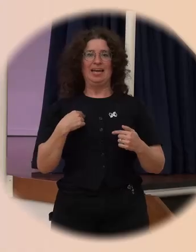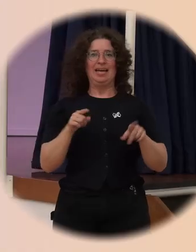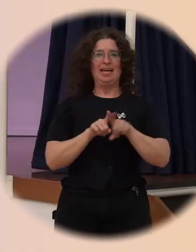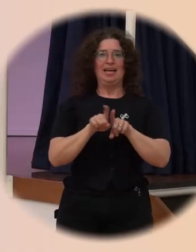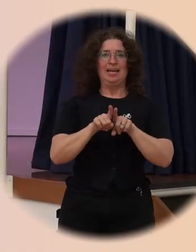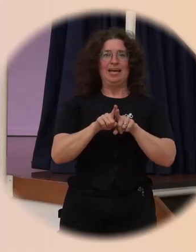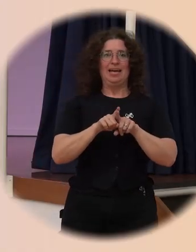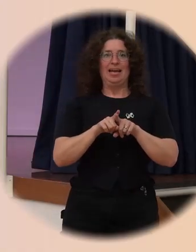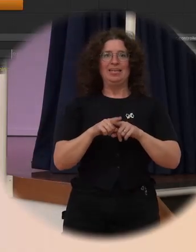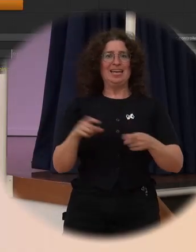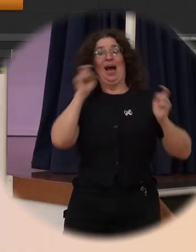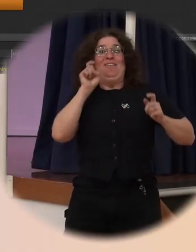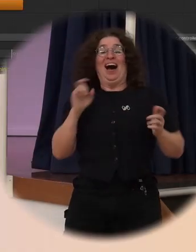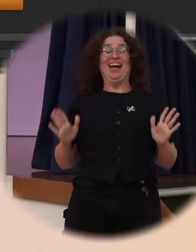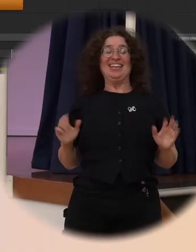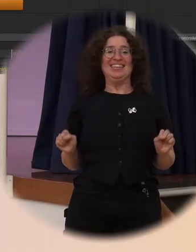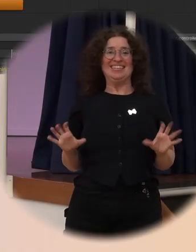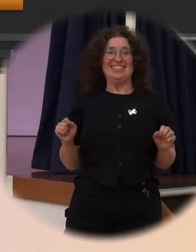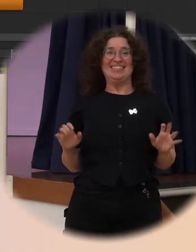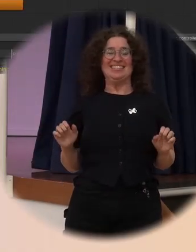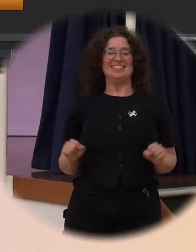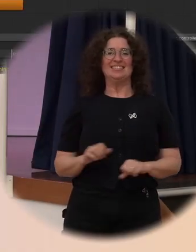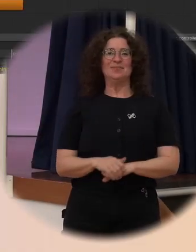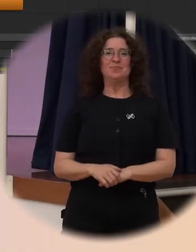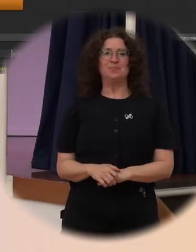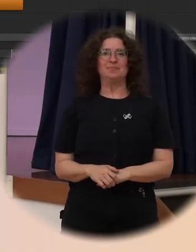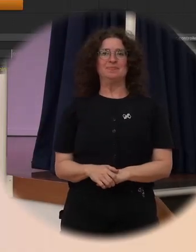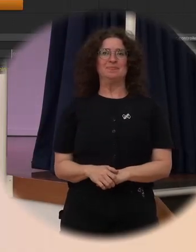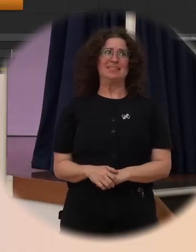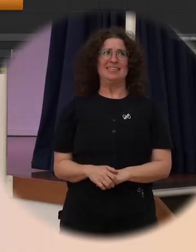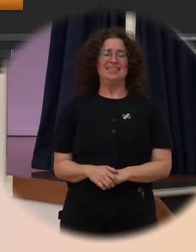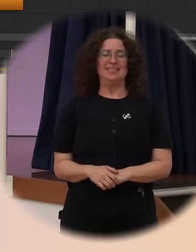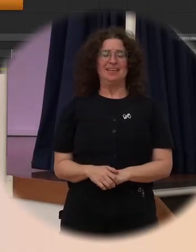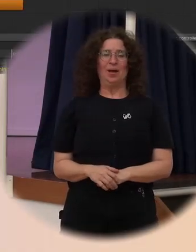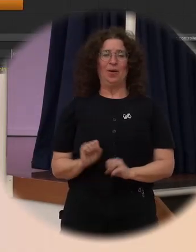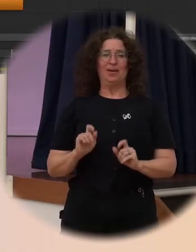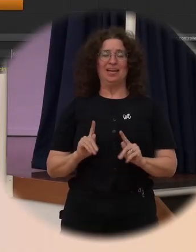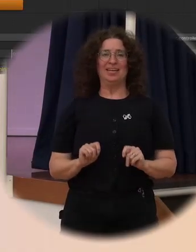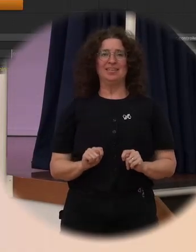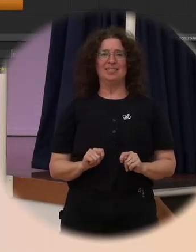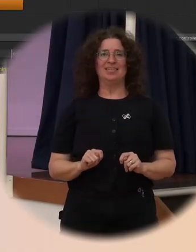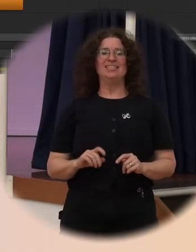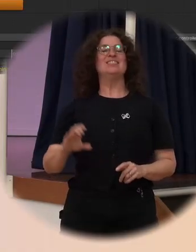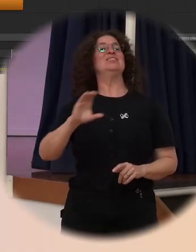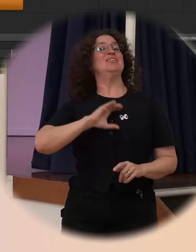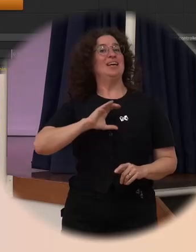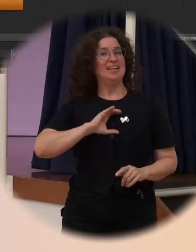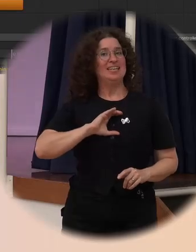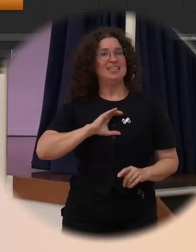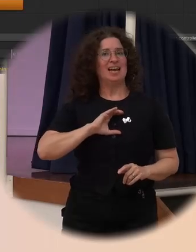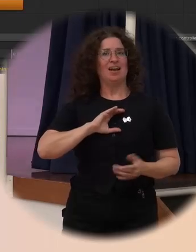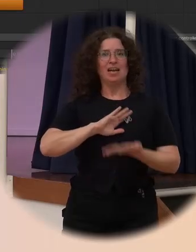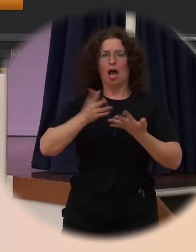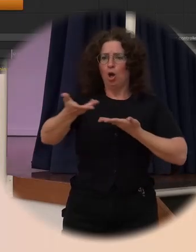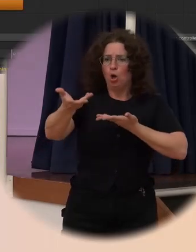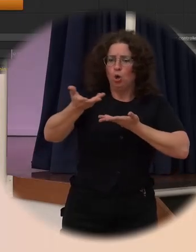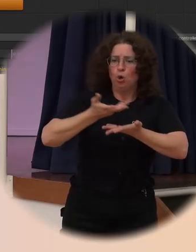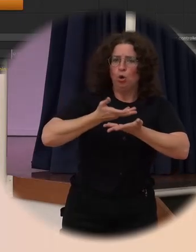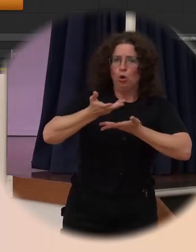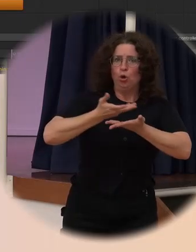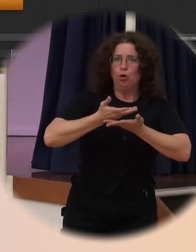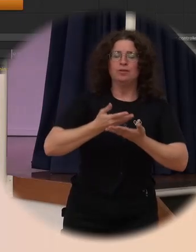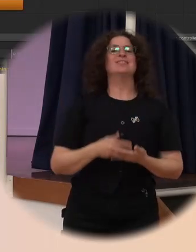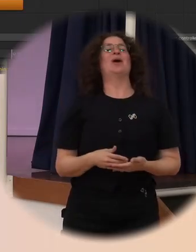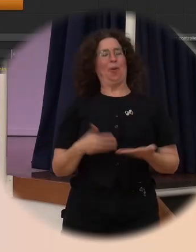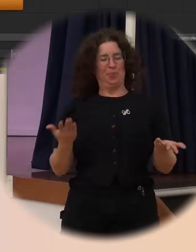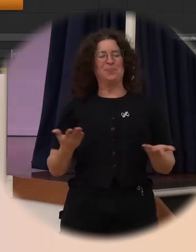Gesture Sync was born. Yay! Yeah. Okay, so the character and rigging. So how does actually took place? So once